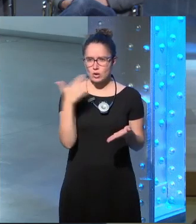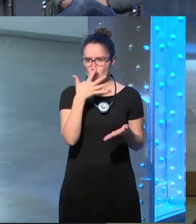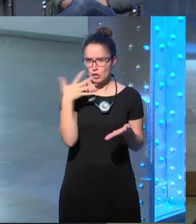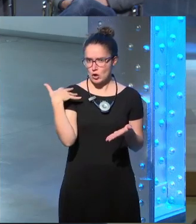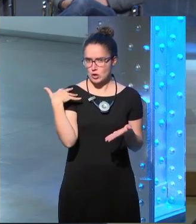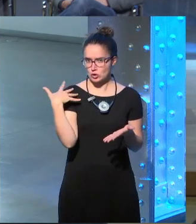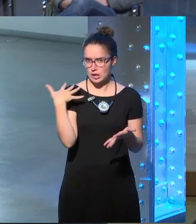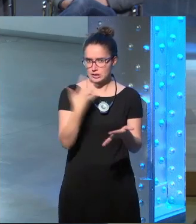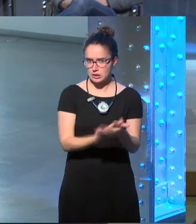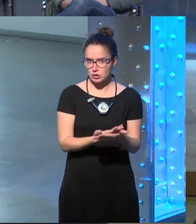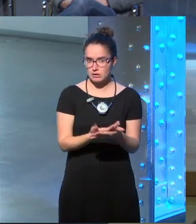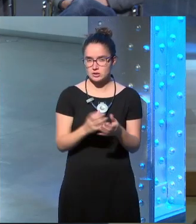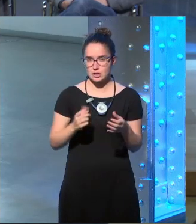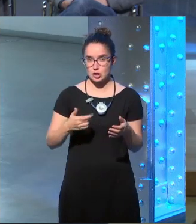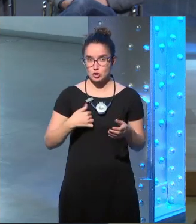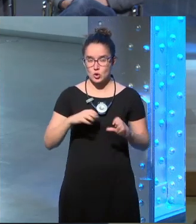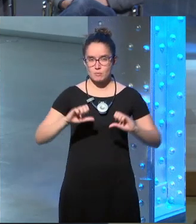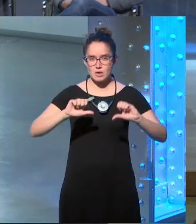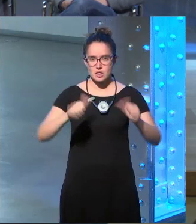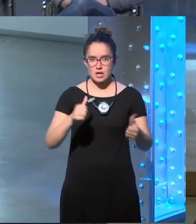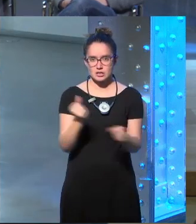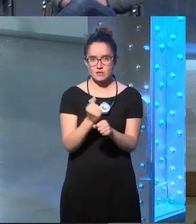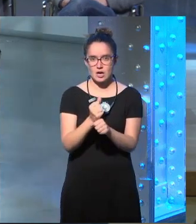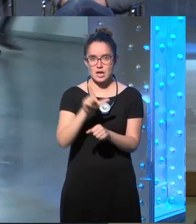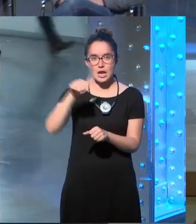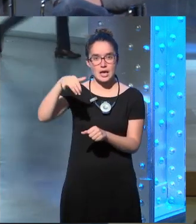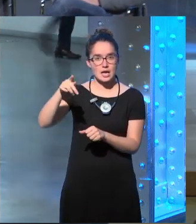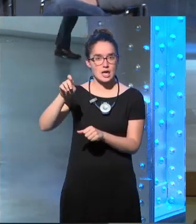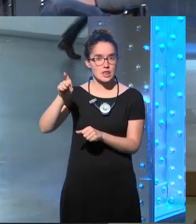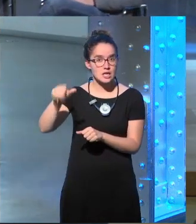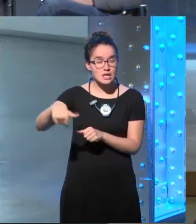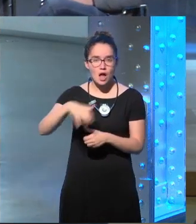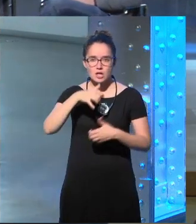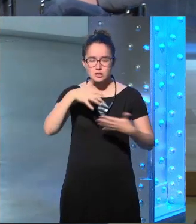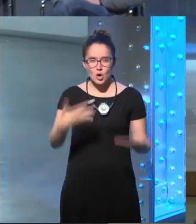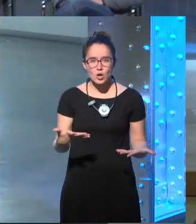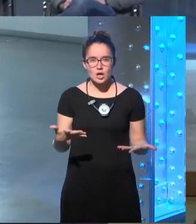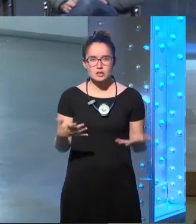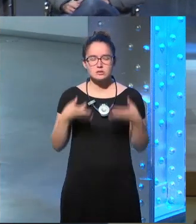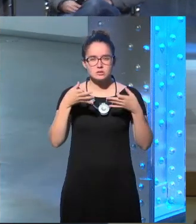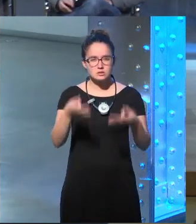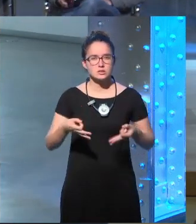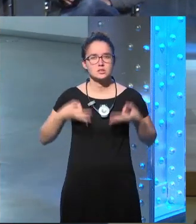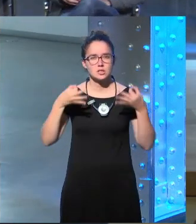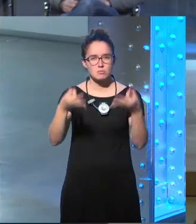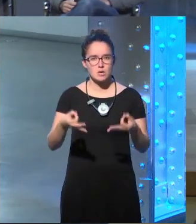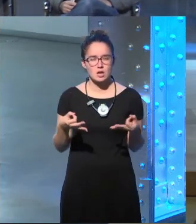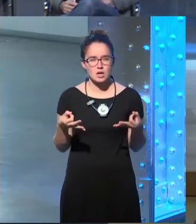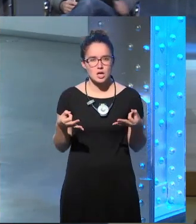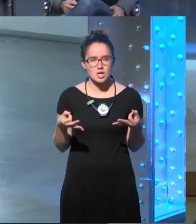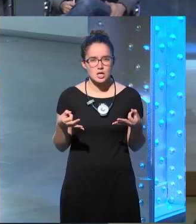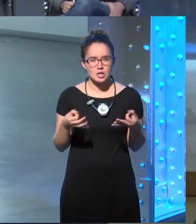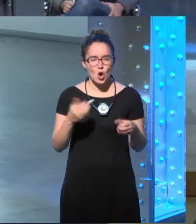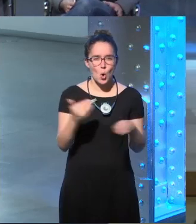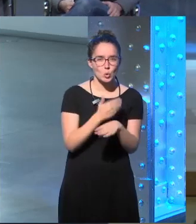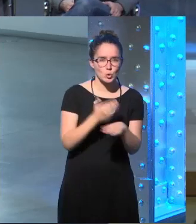In the last 5 years, I started in LinkedIn in 2013,